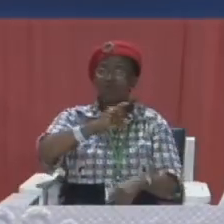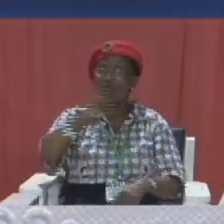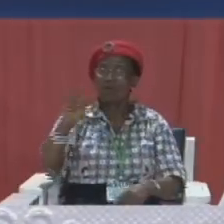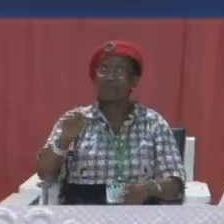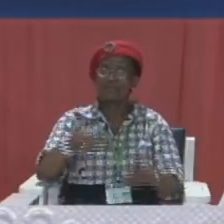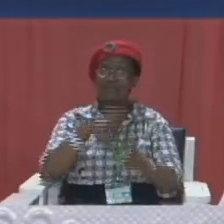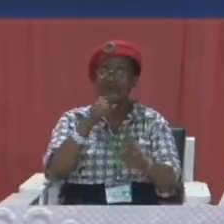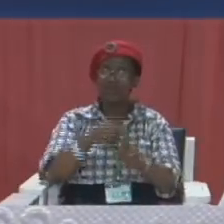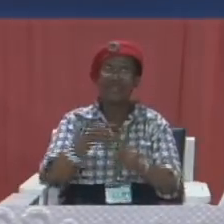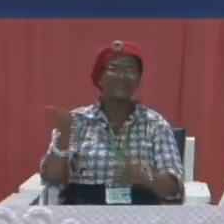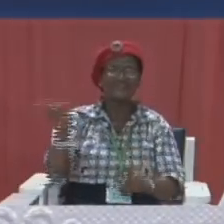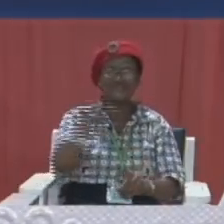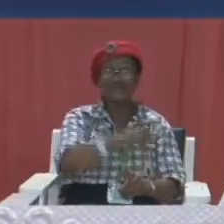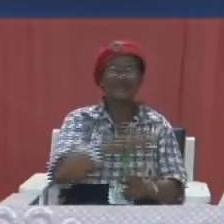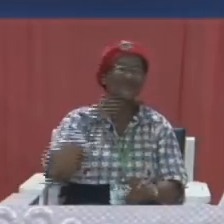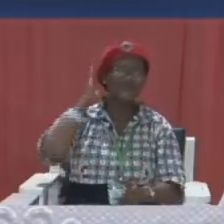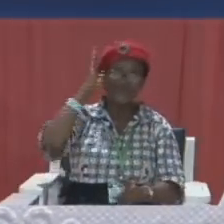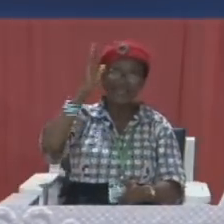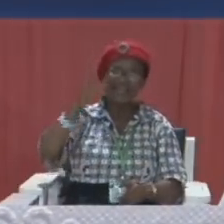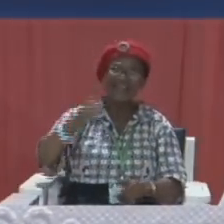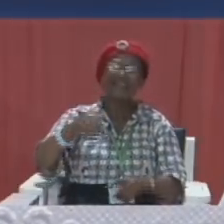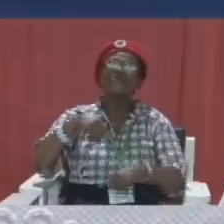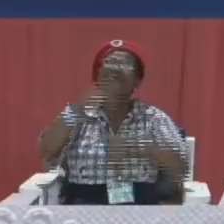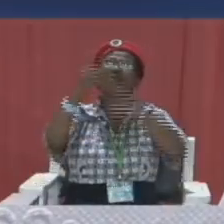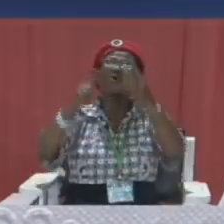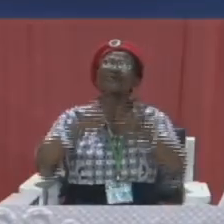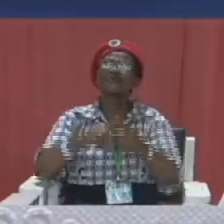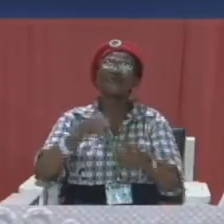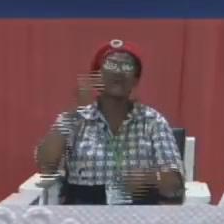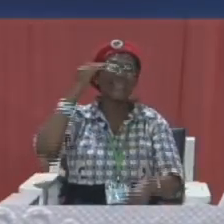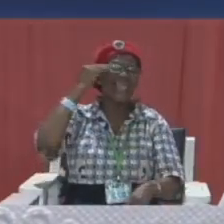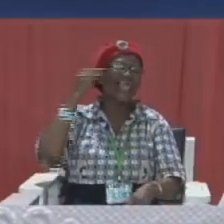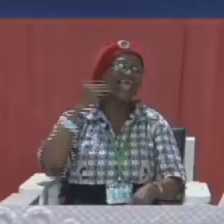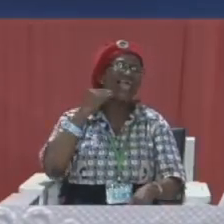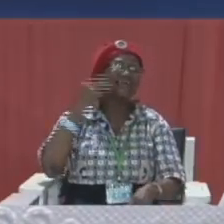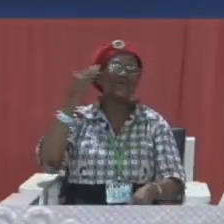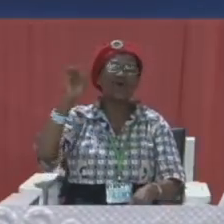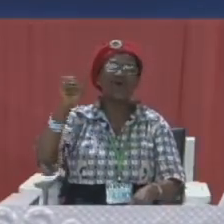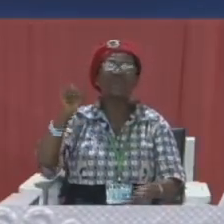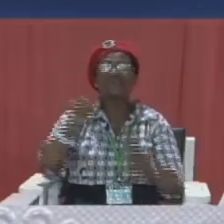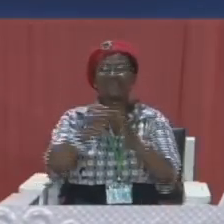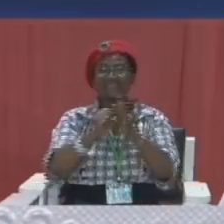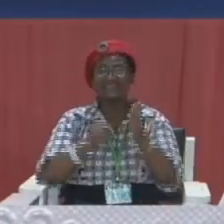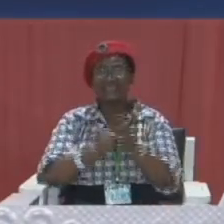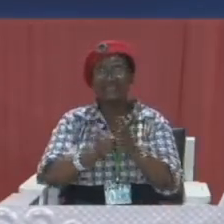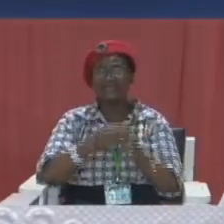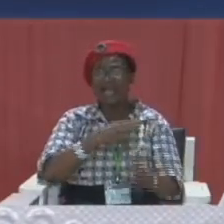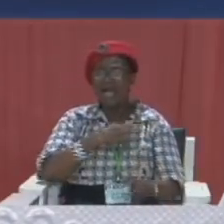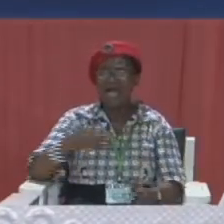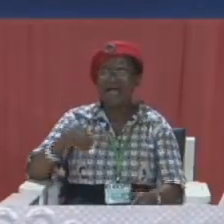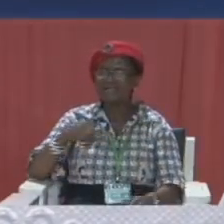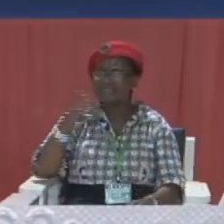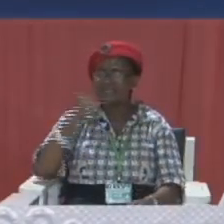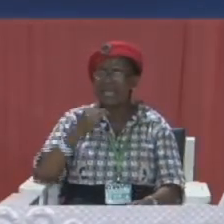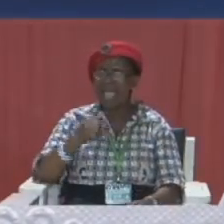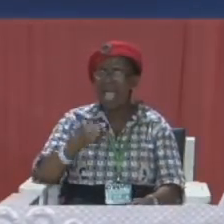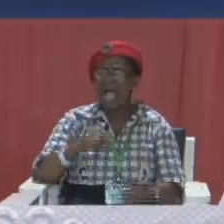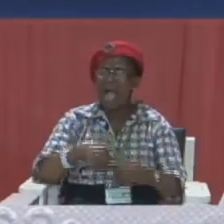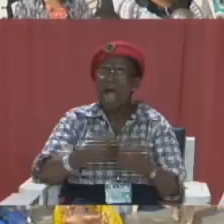head of state and say, how much is my country